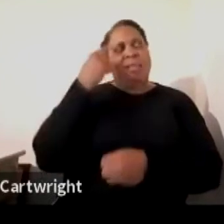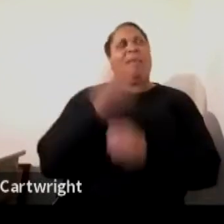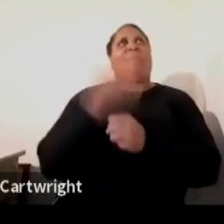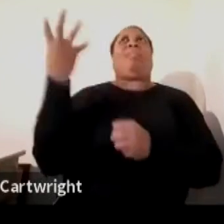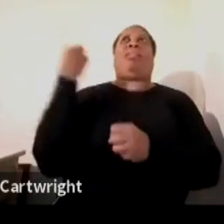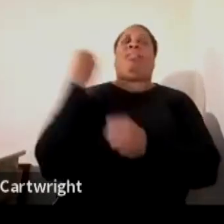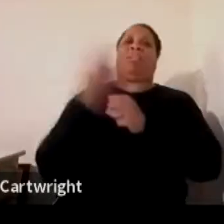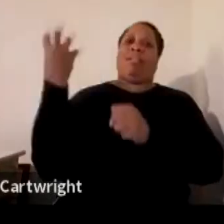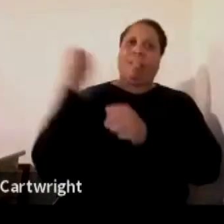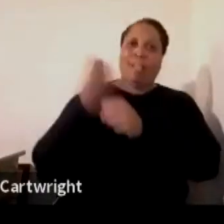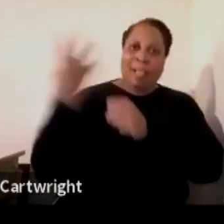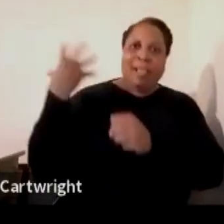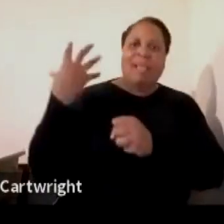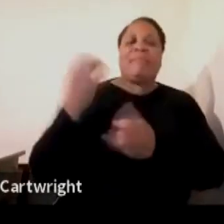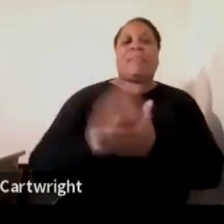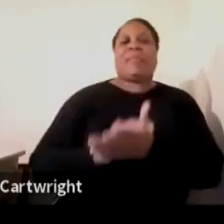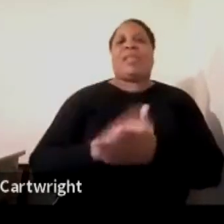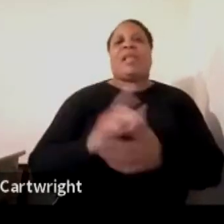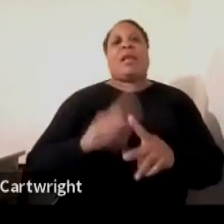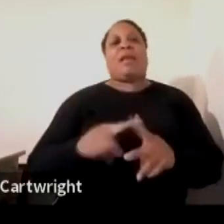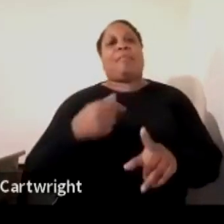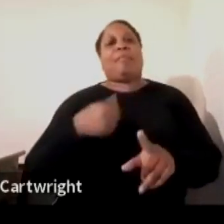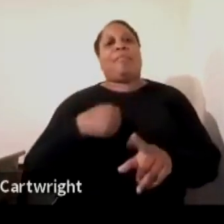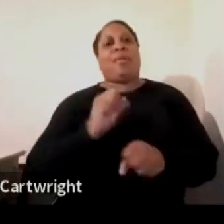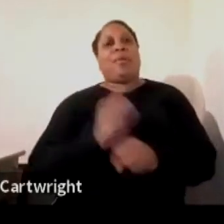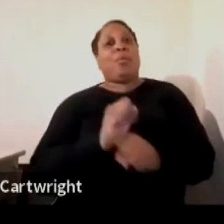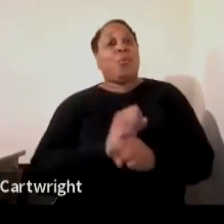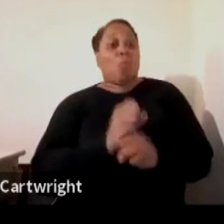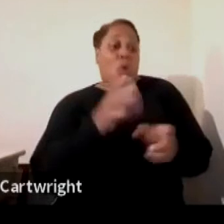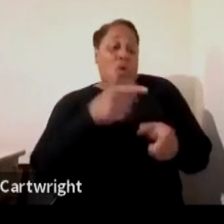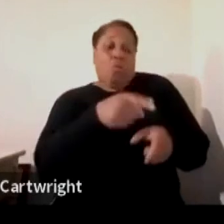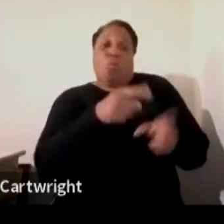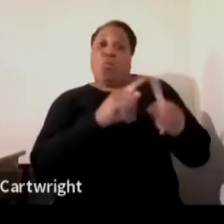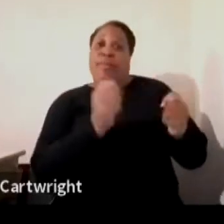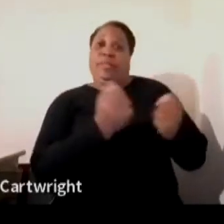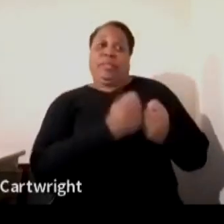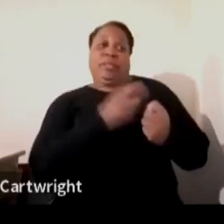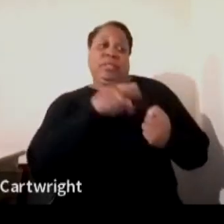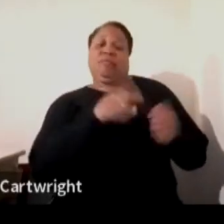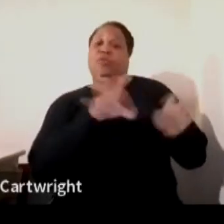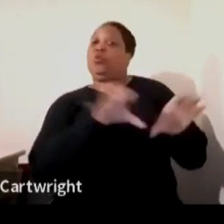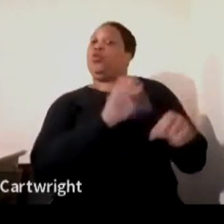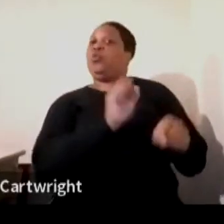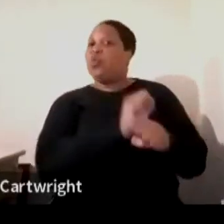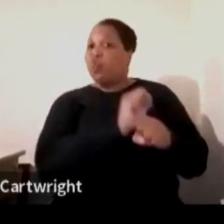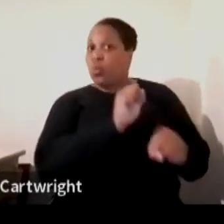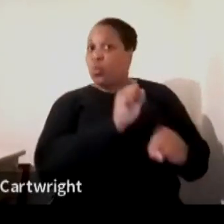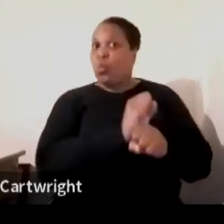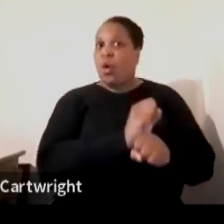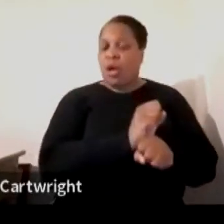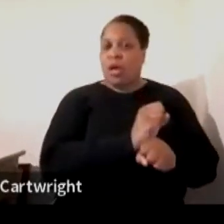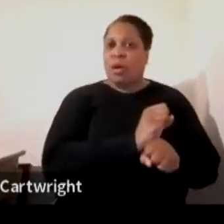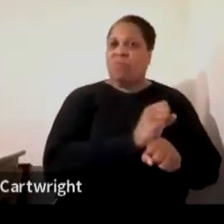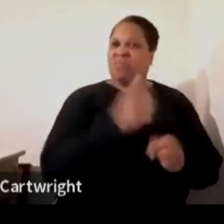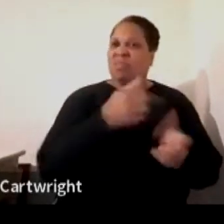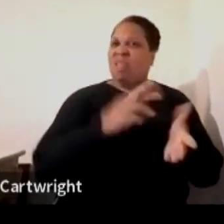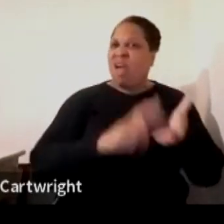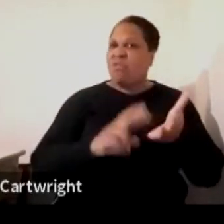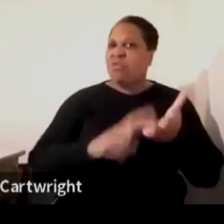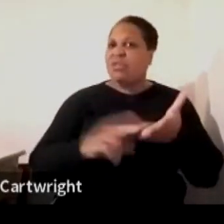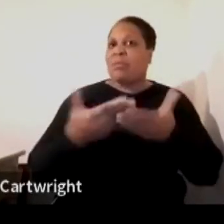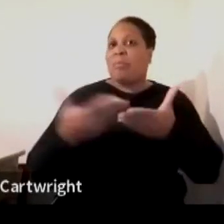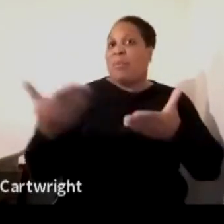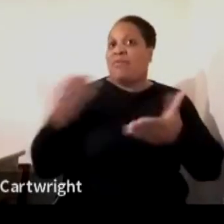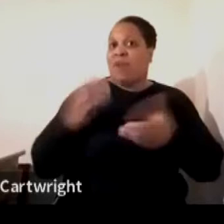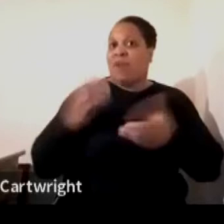was there, actually worked with the team that was actually doing the work on this vector for other research prior to the pandemic, and